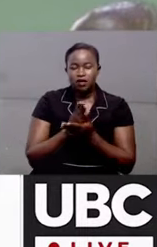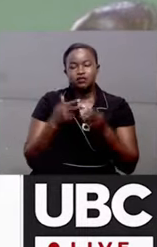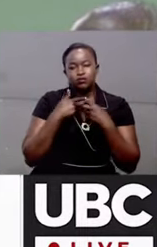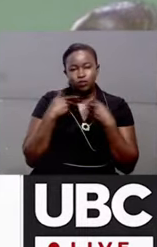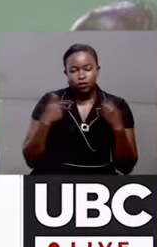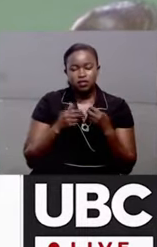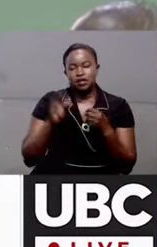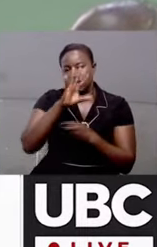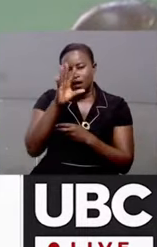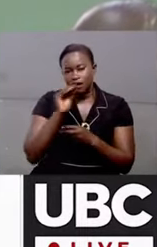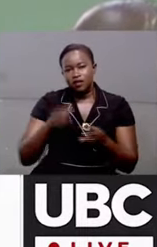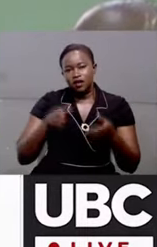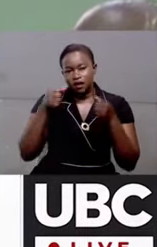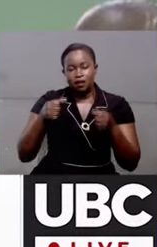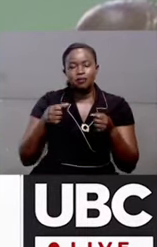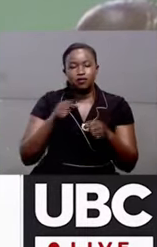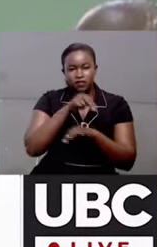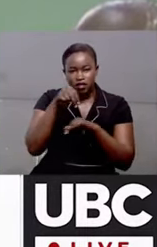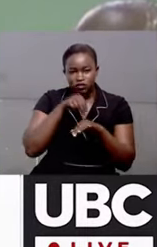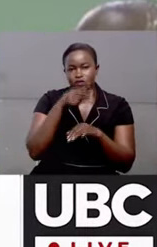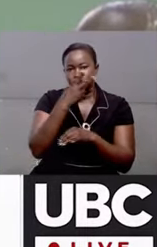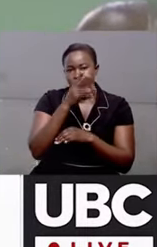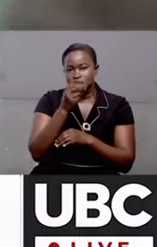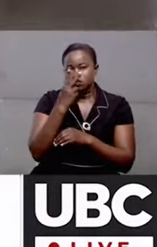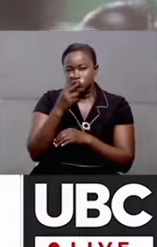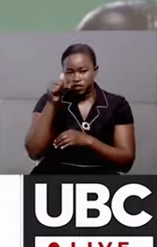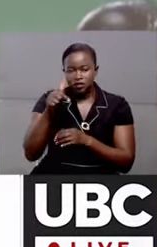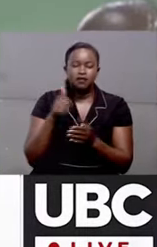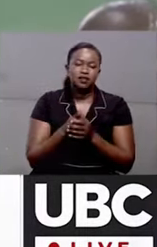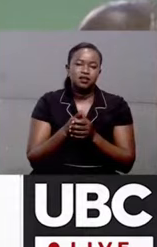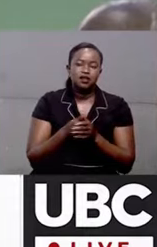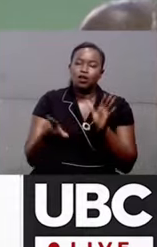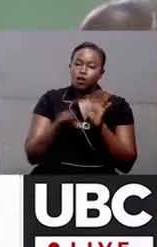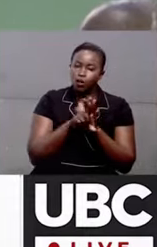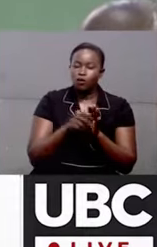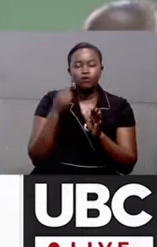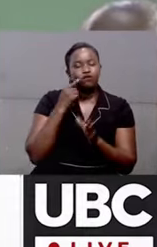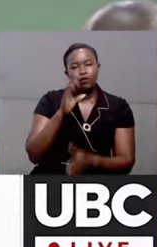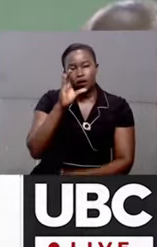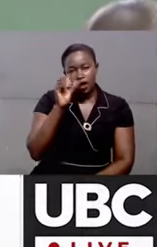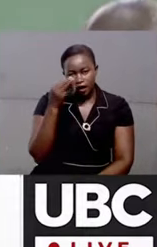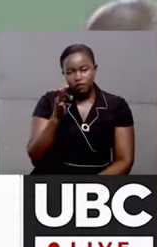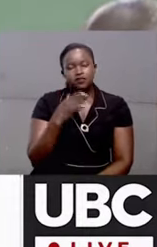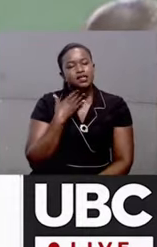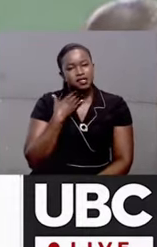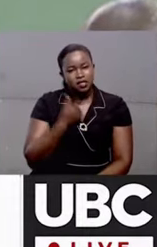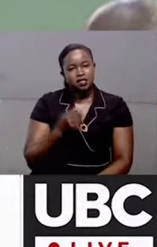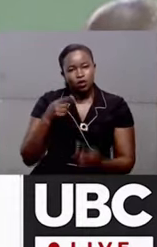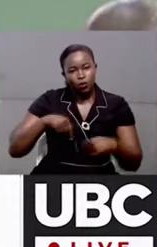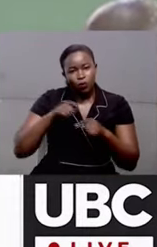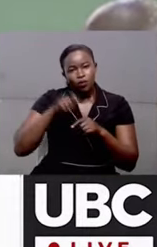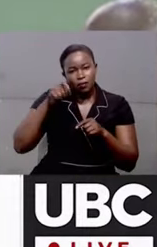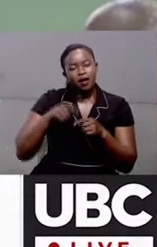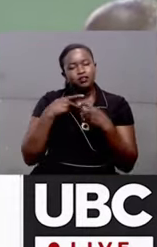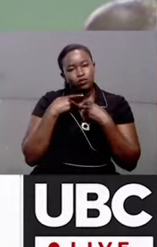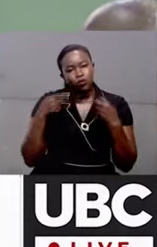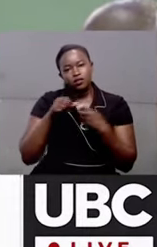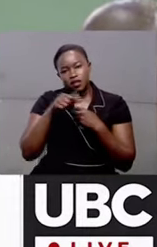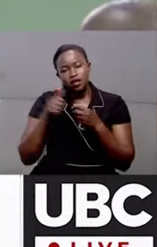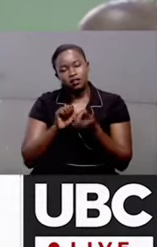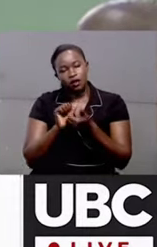of Nations in 2027, the regulations of CAF require that we should have hosted another competition